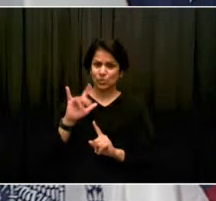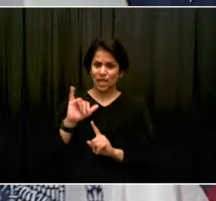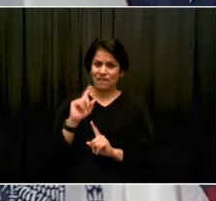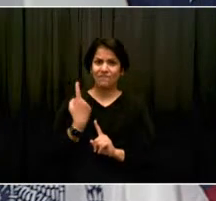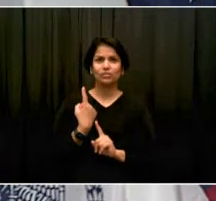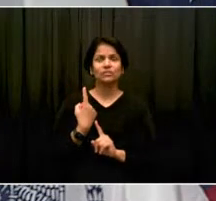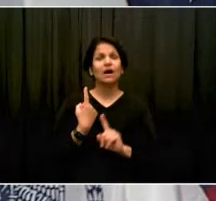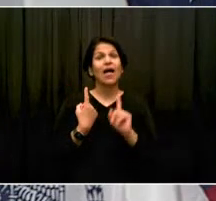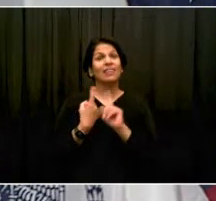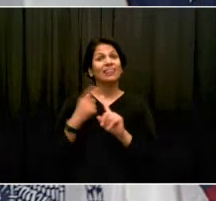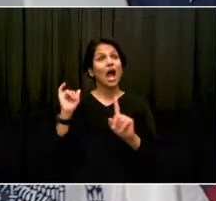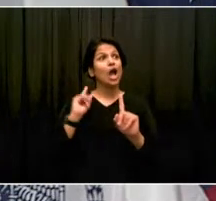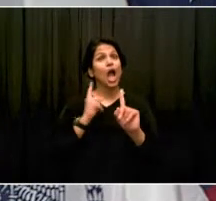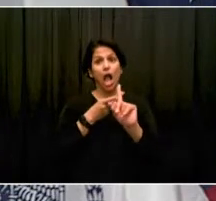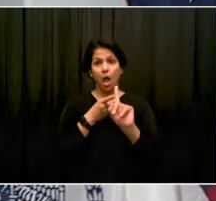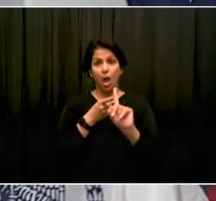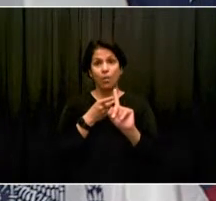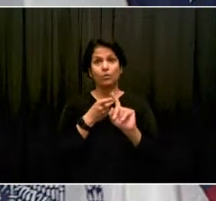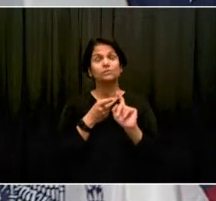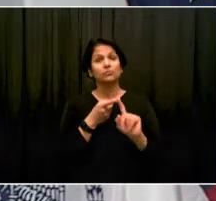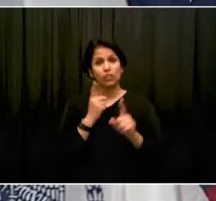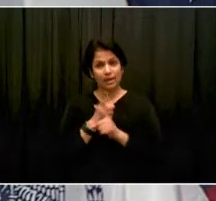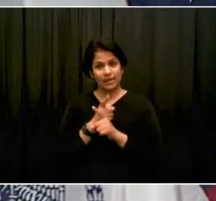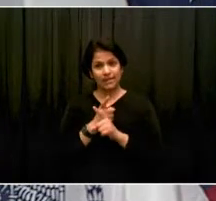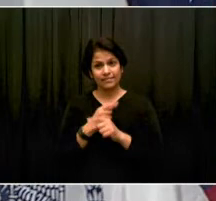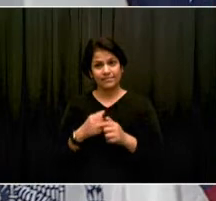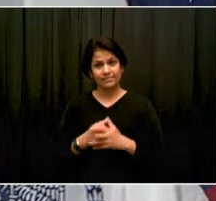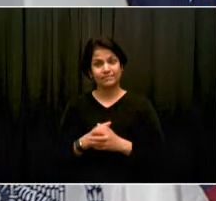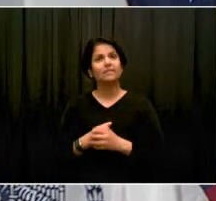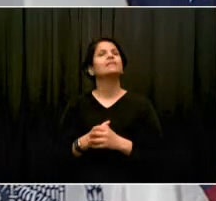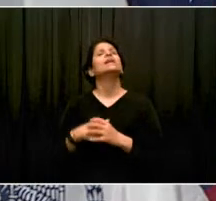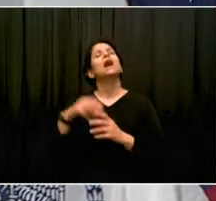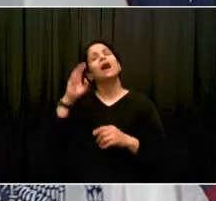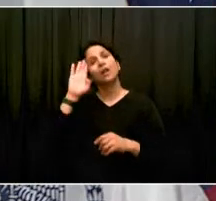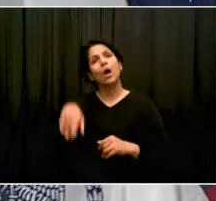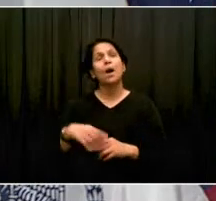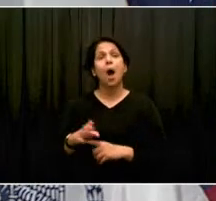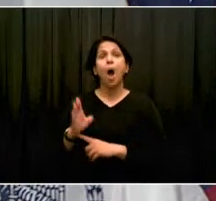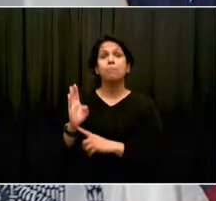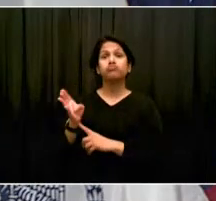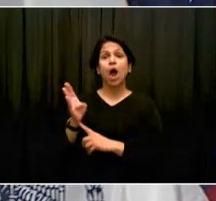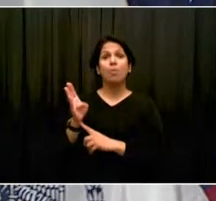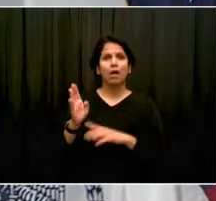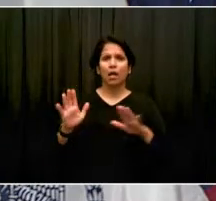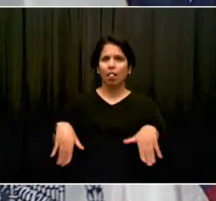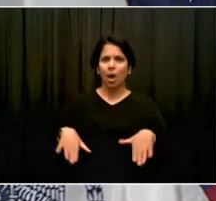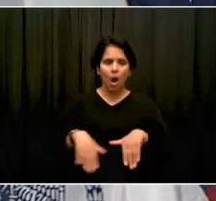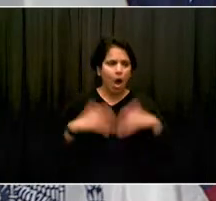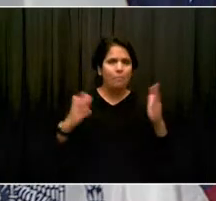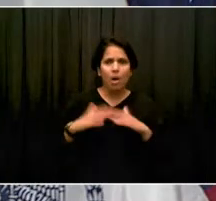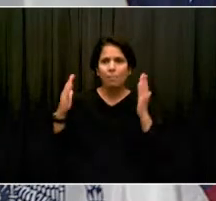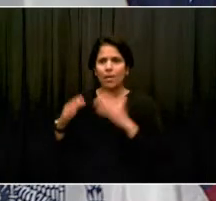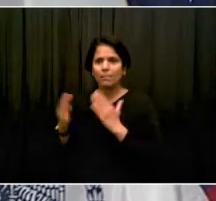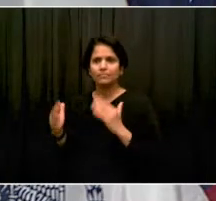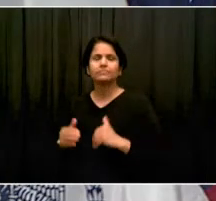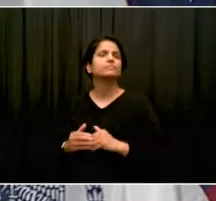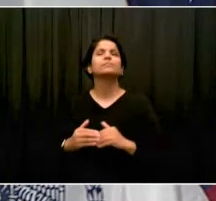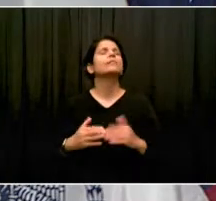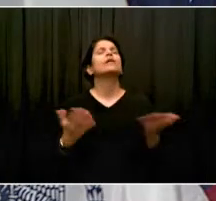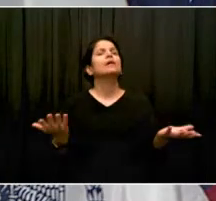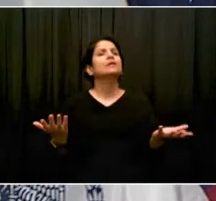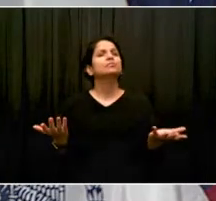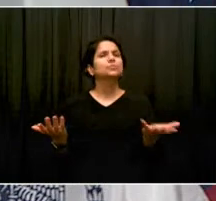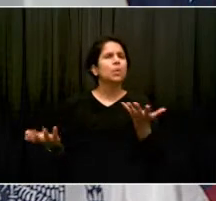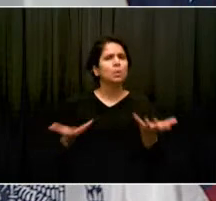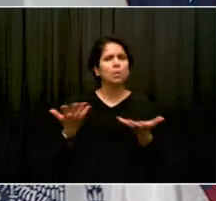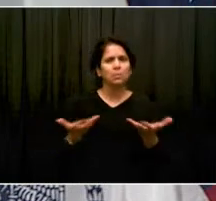that Broadway is not going to be open. And, you know, what's your response to